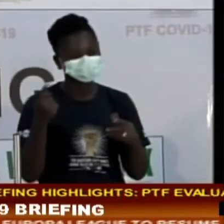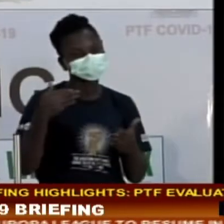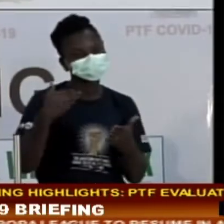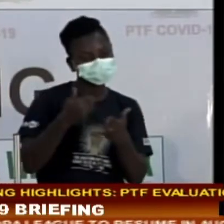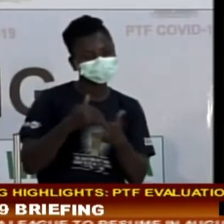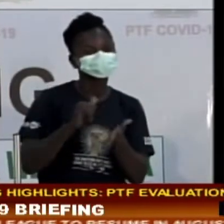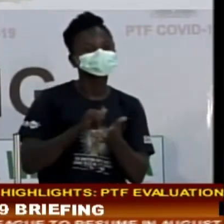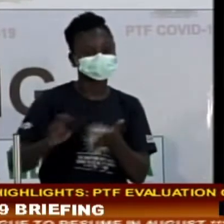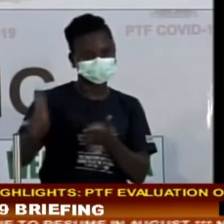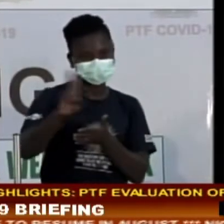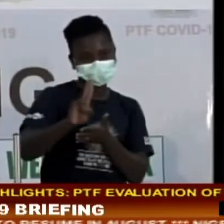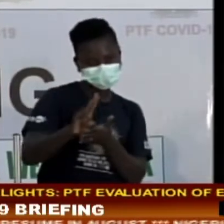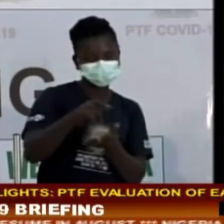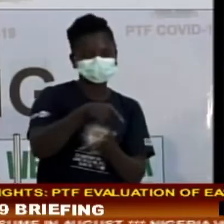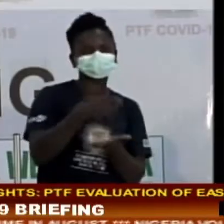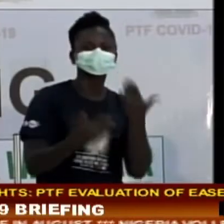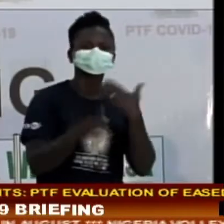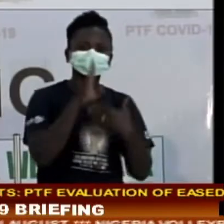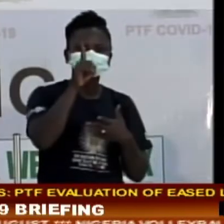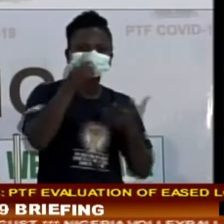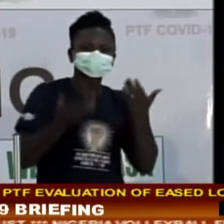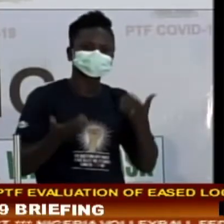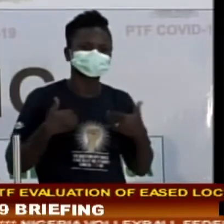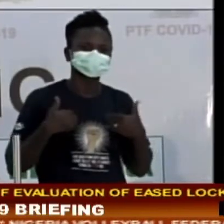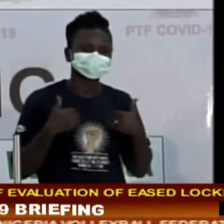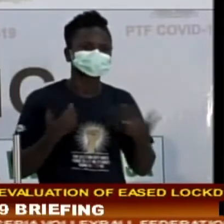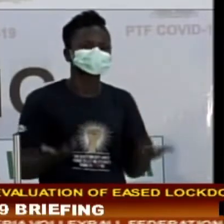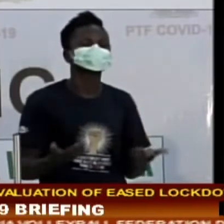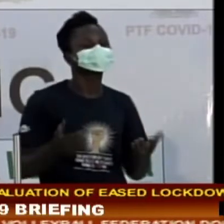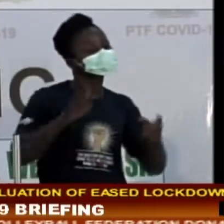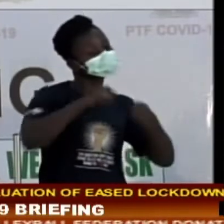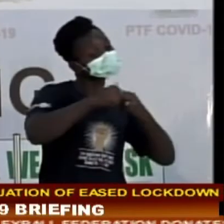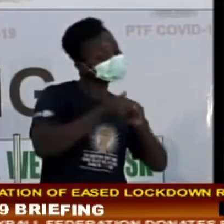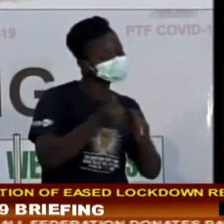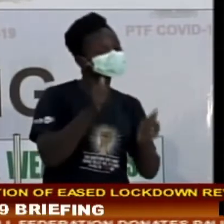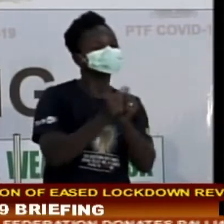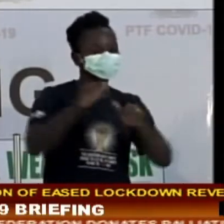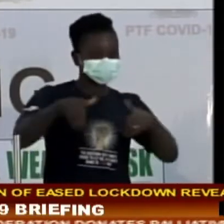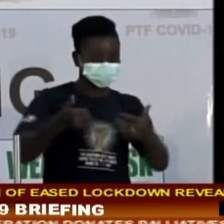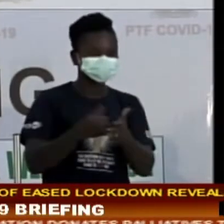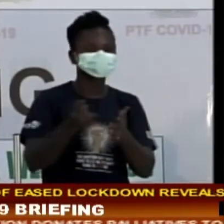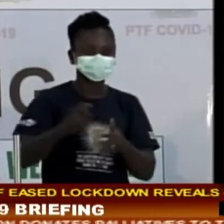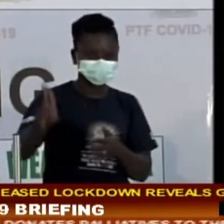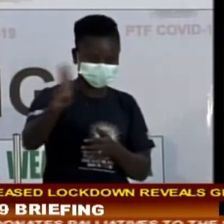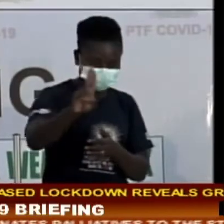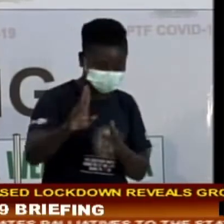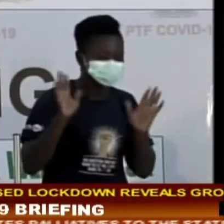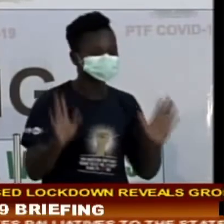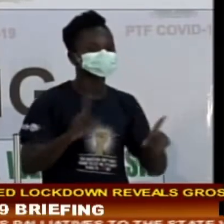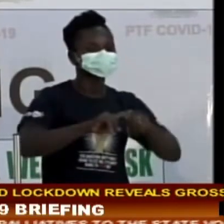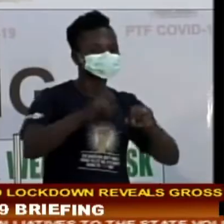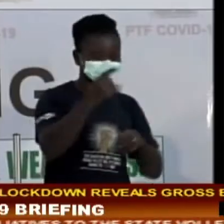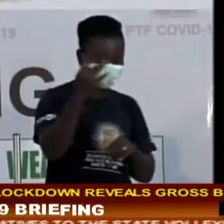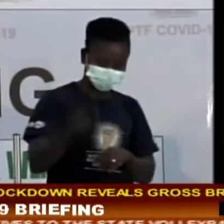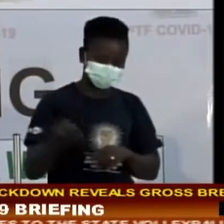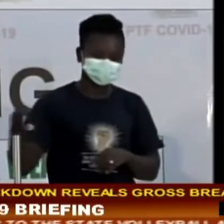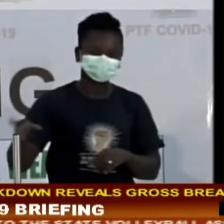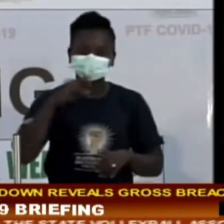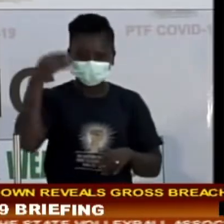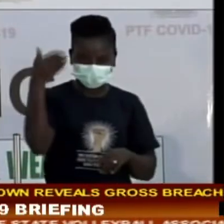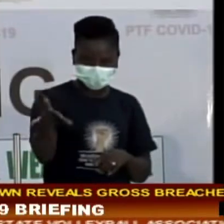been spent maybe you may have issues with how it was spent but the but those facilities are there and we